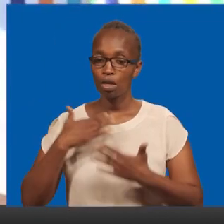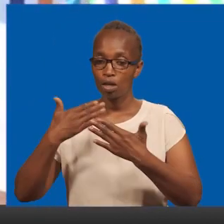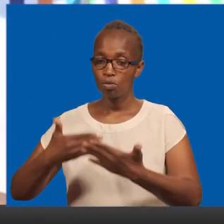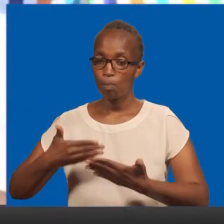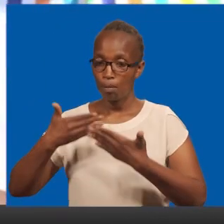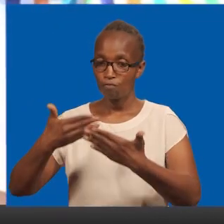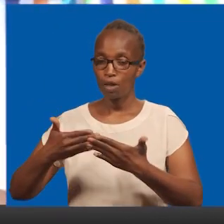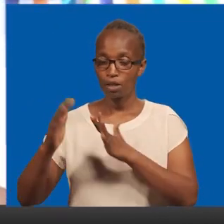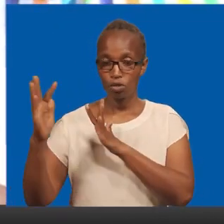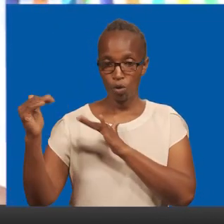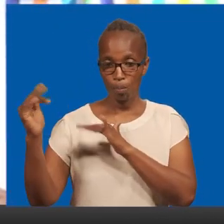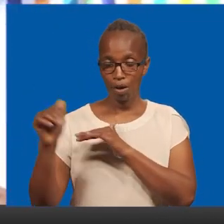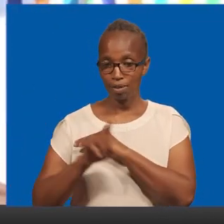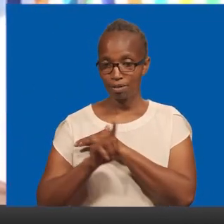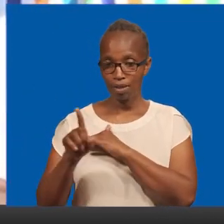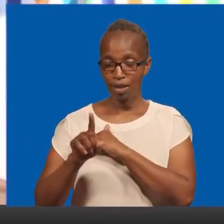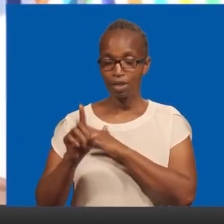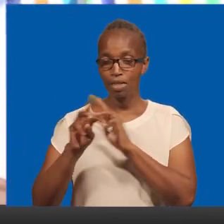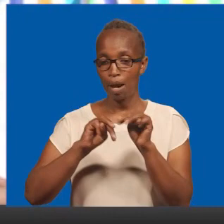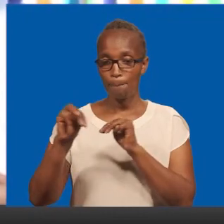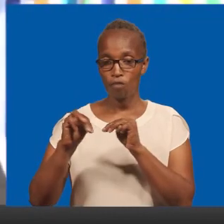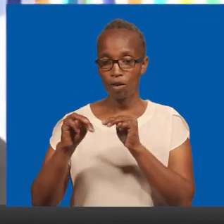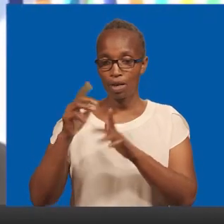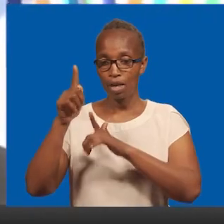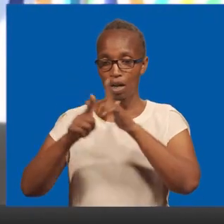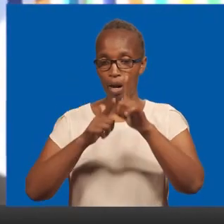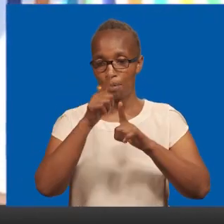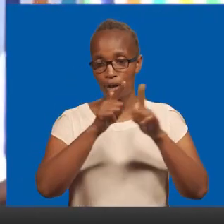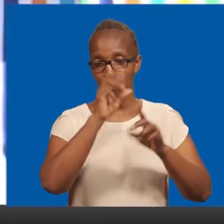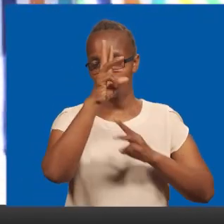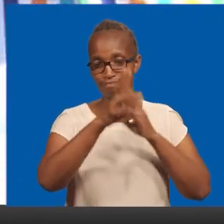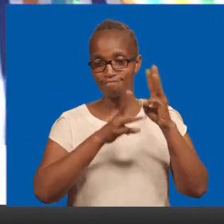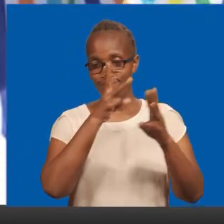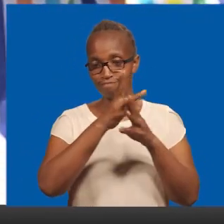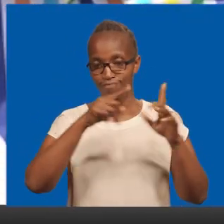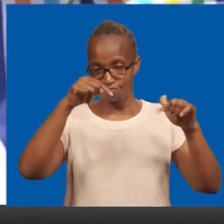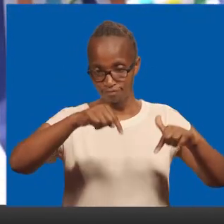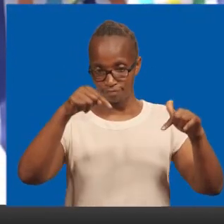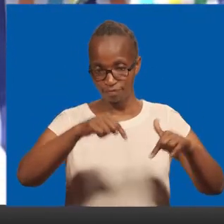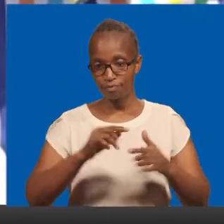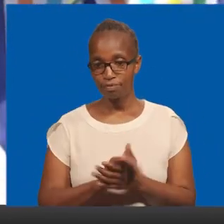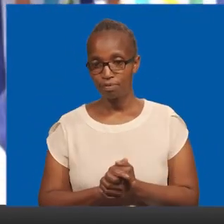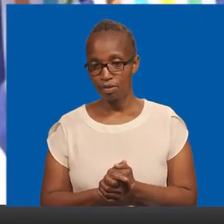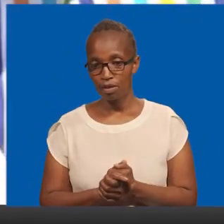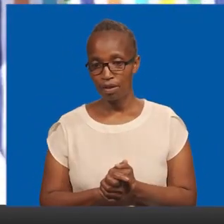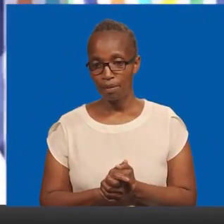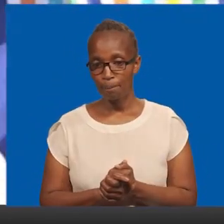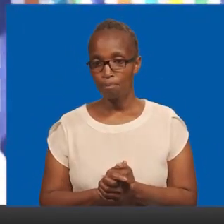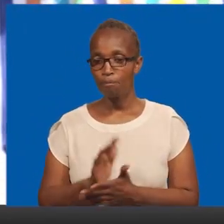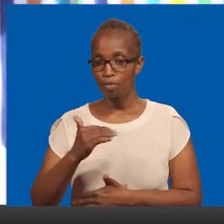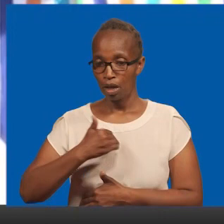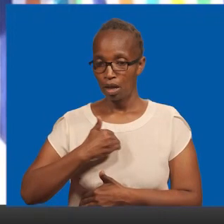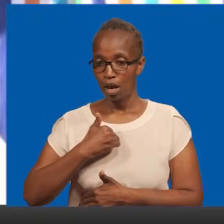Sell here, MV Logos Hope is a moving library. It's actually the biggest moving library in the world